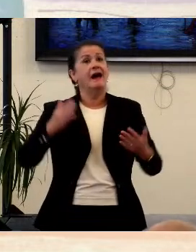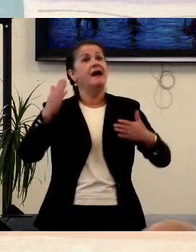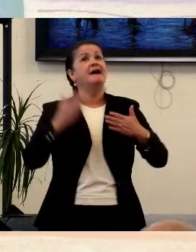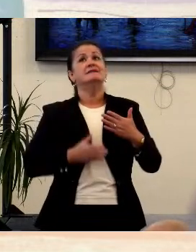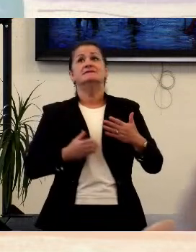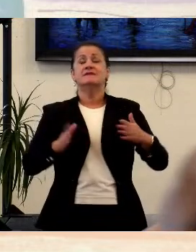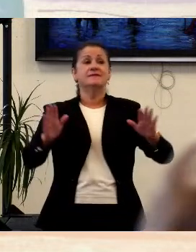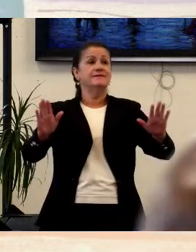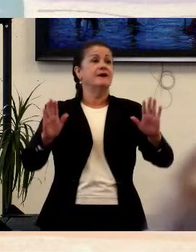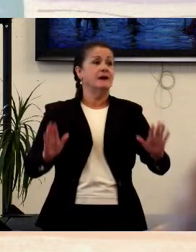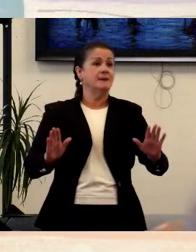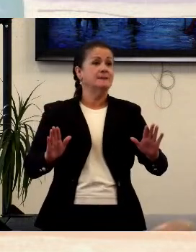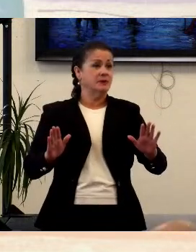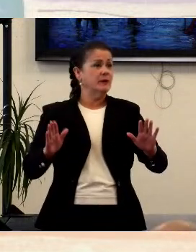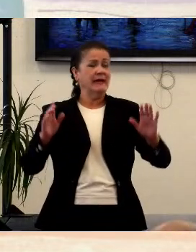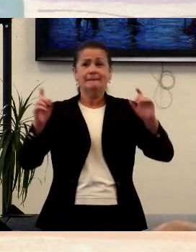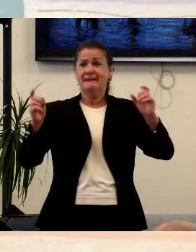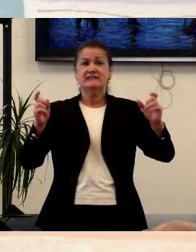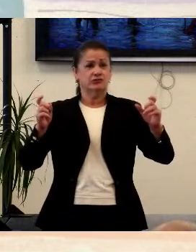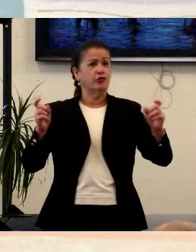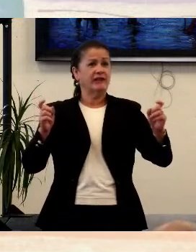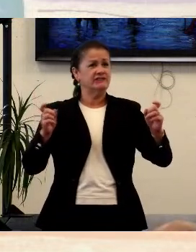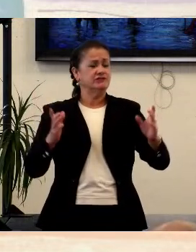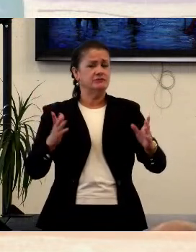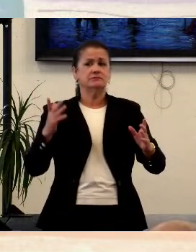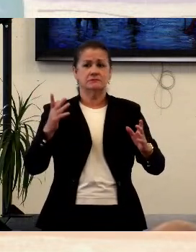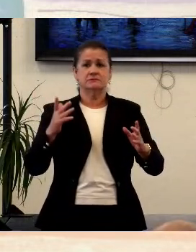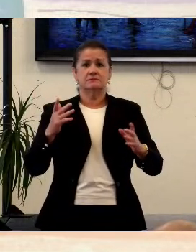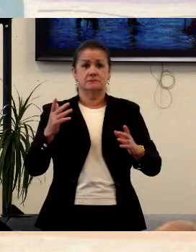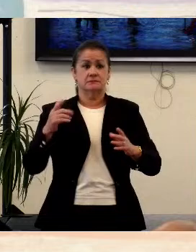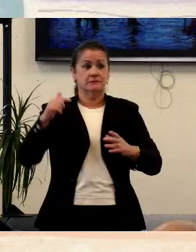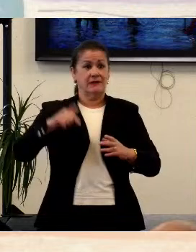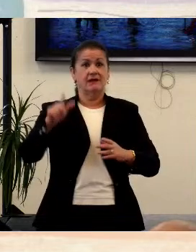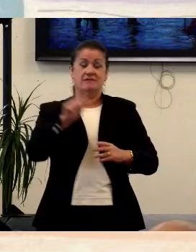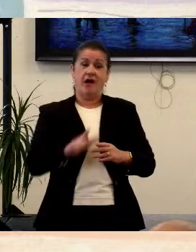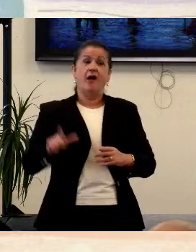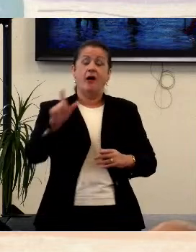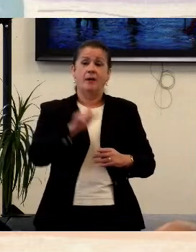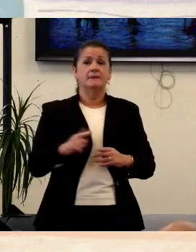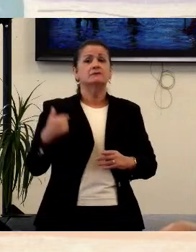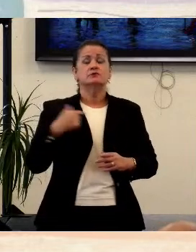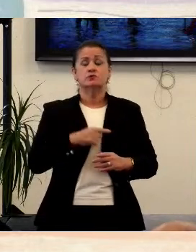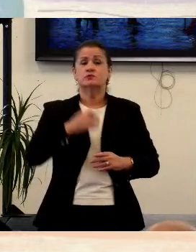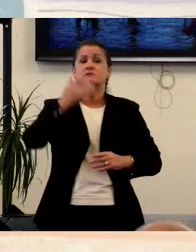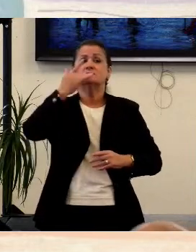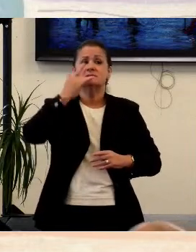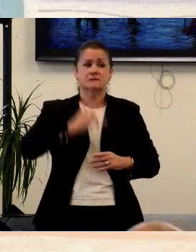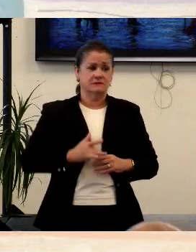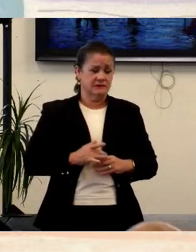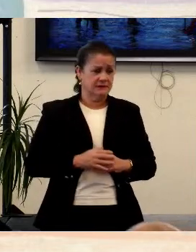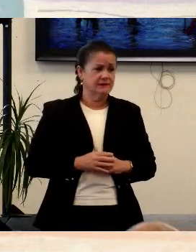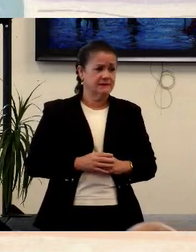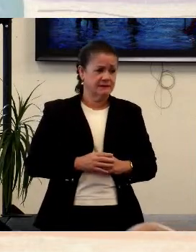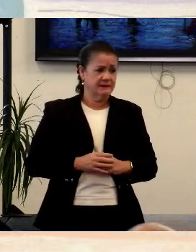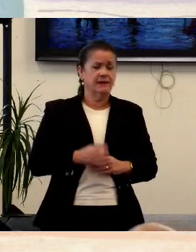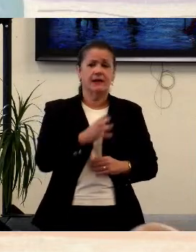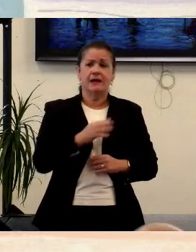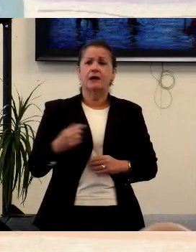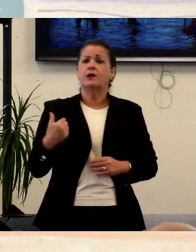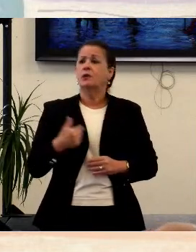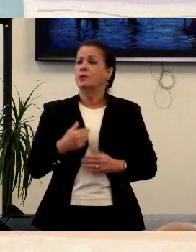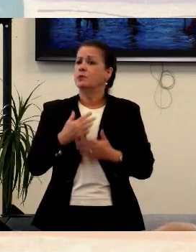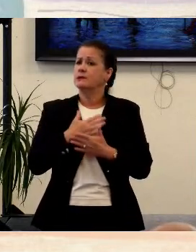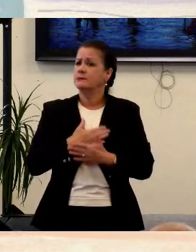fabulous administration, in libraries, we are very fortunate and we